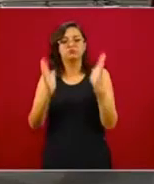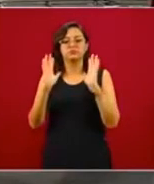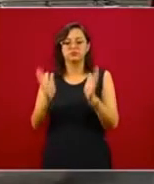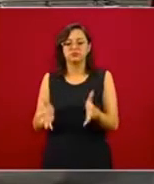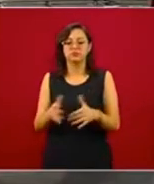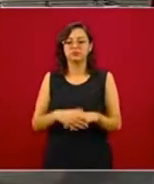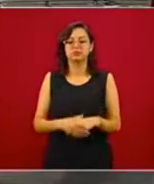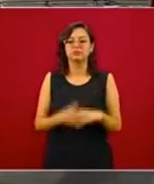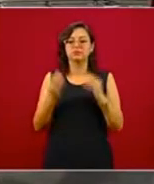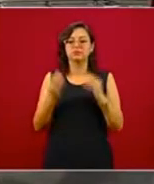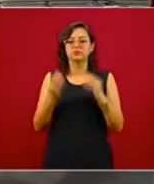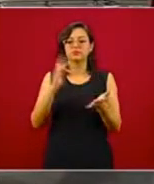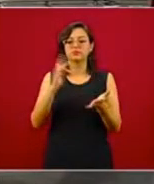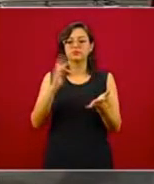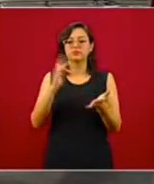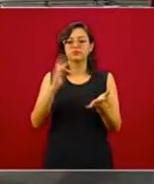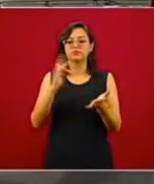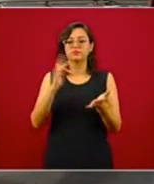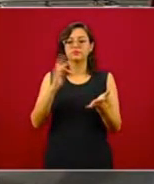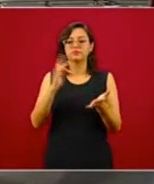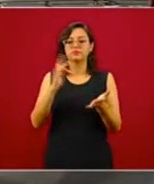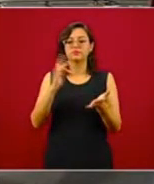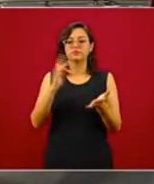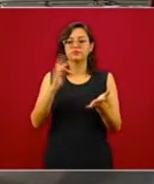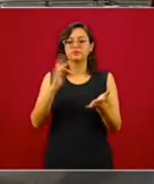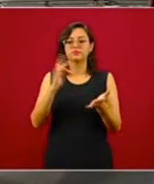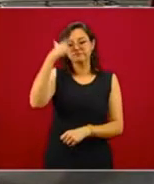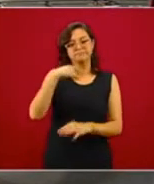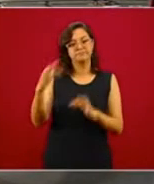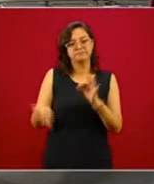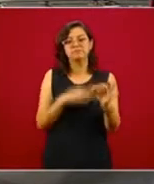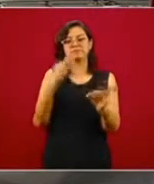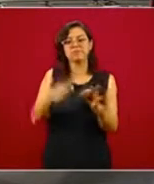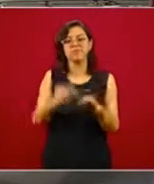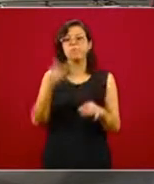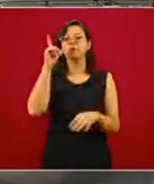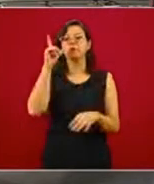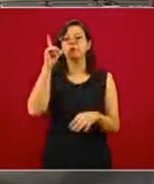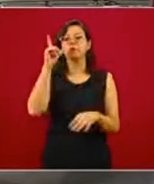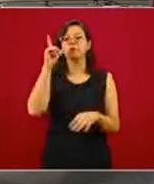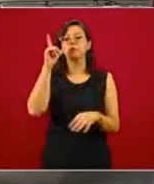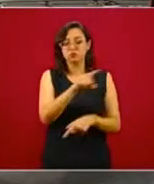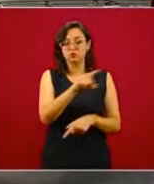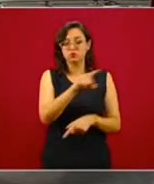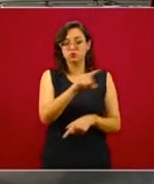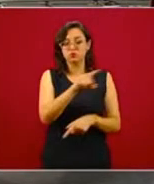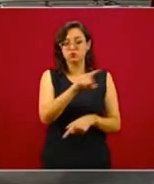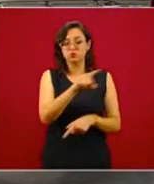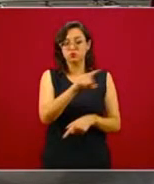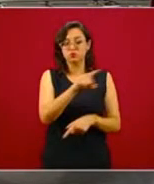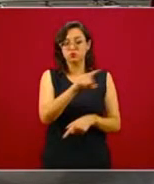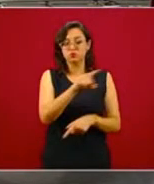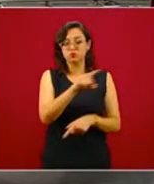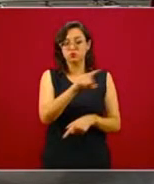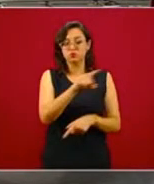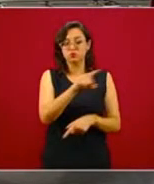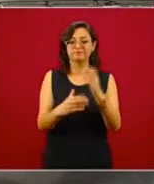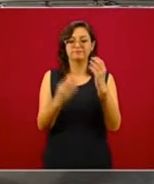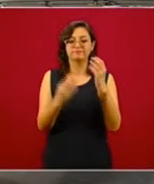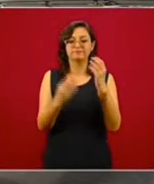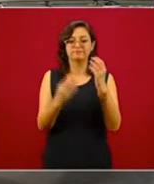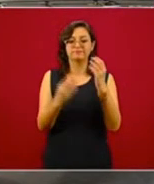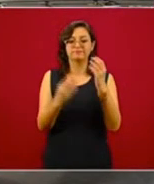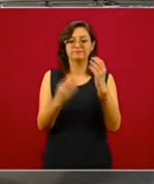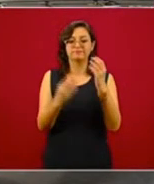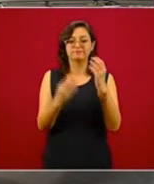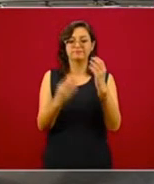that sense. Thank you, Secretary. It's 8 p.m. Tomorrow we'll get started with the rest of the question,